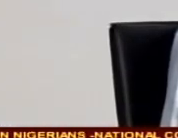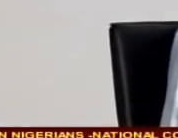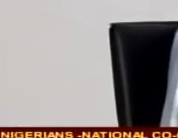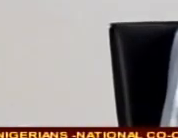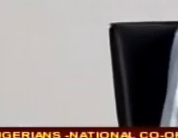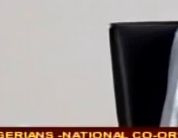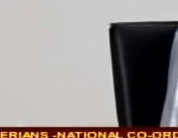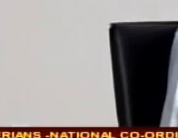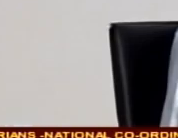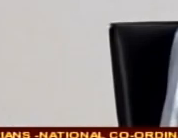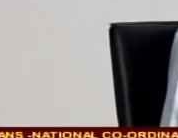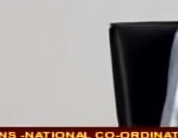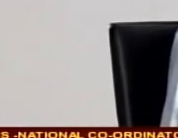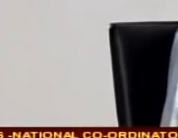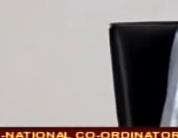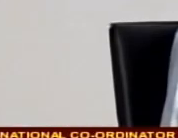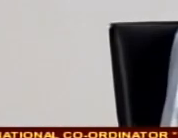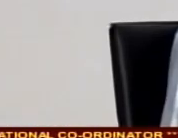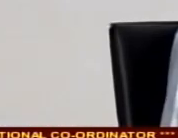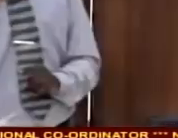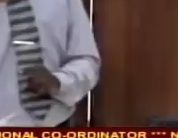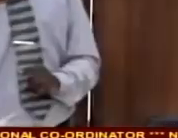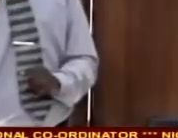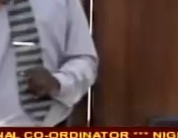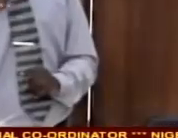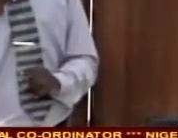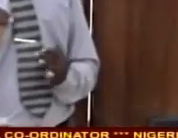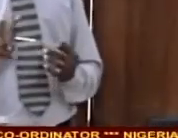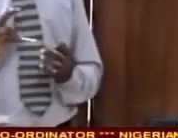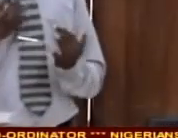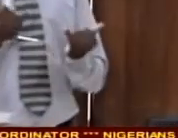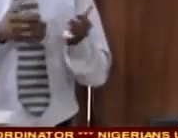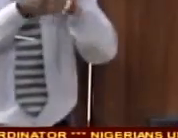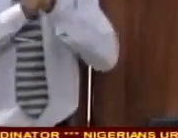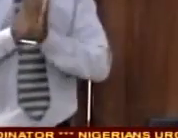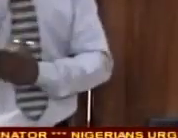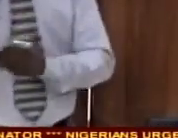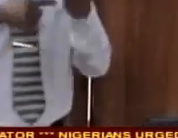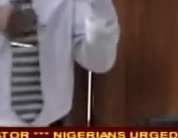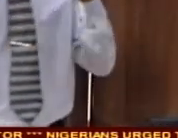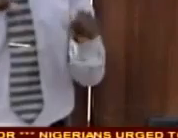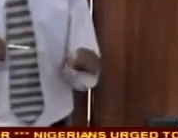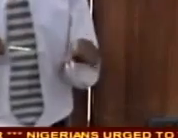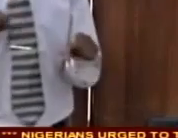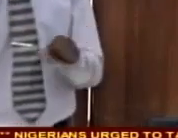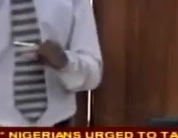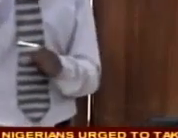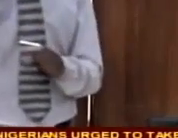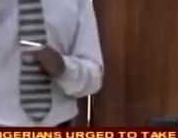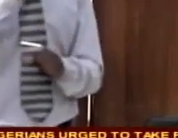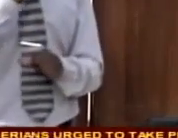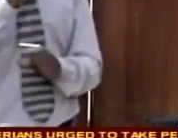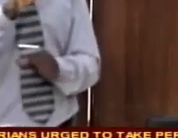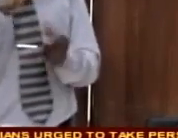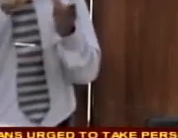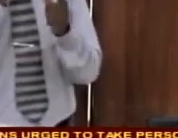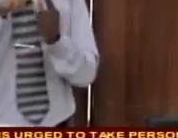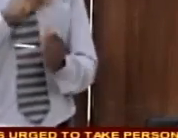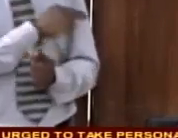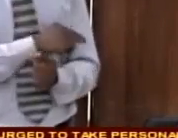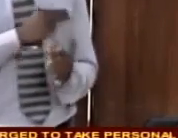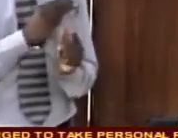the government there is sharing. So he's asking, what can the PTF or the ministry